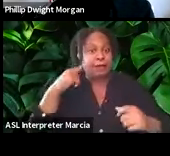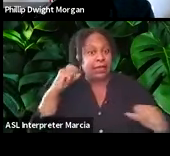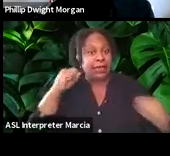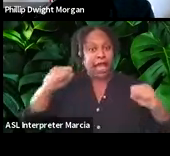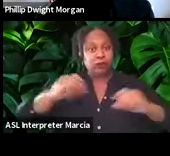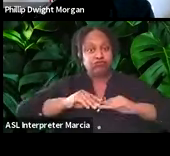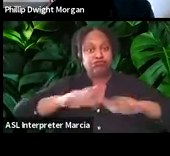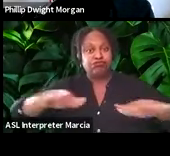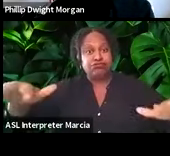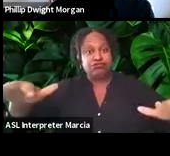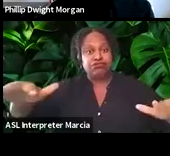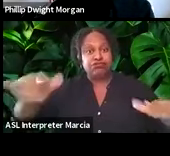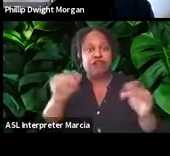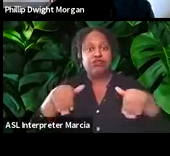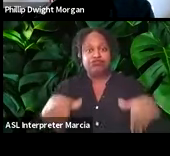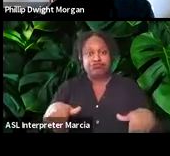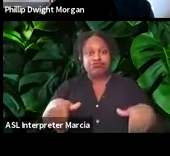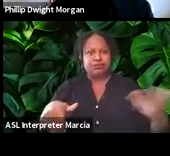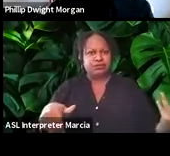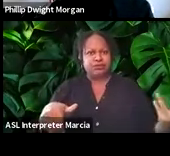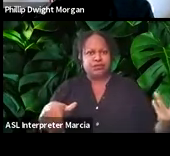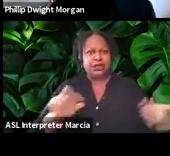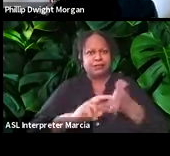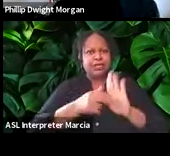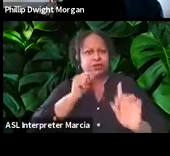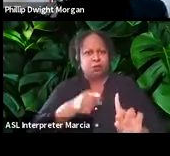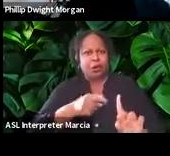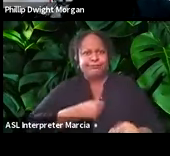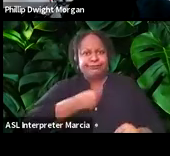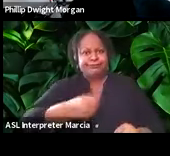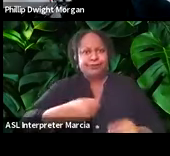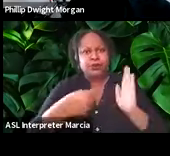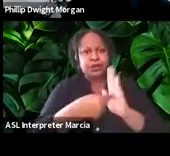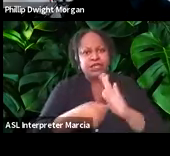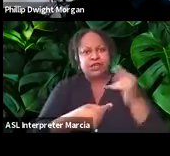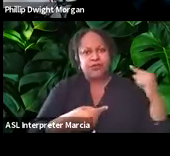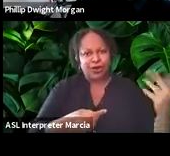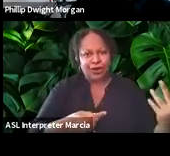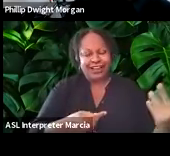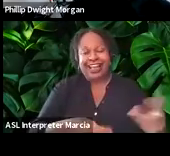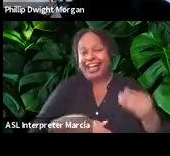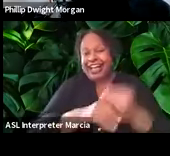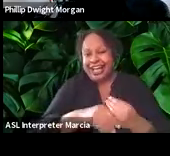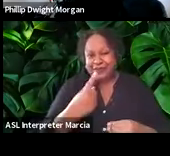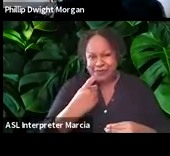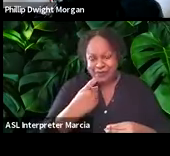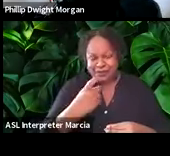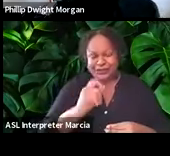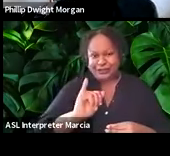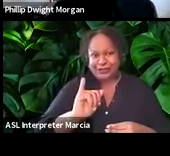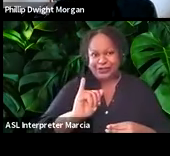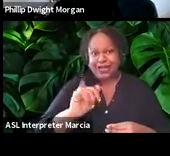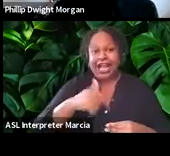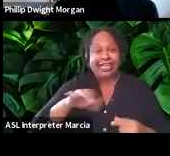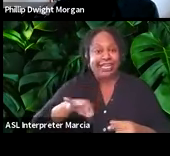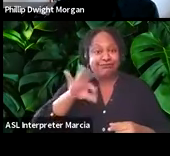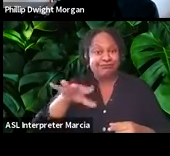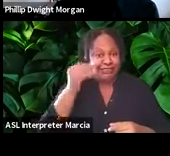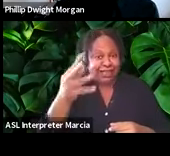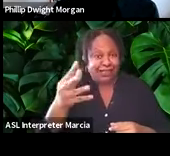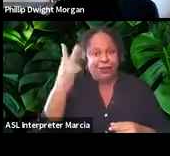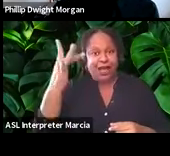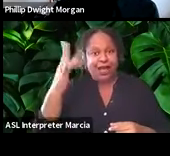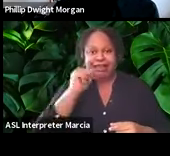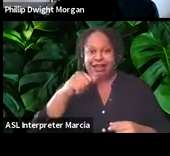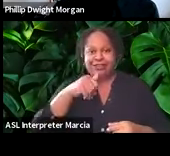then what is the point of representing? And I'll add one thing to that. And I could say this because I'm no longer in Parliament.